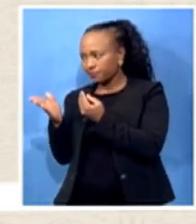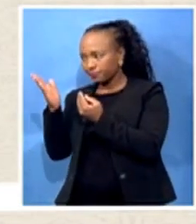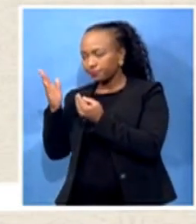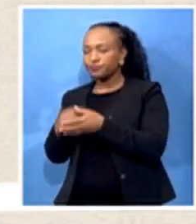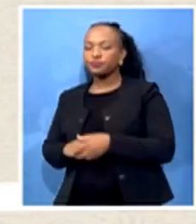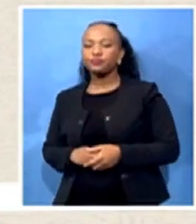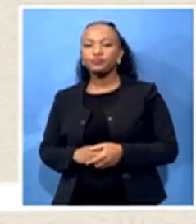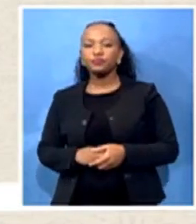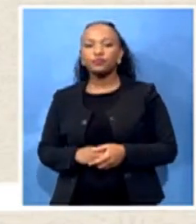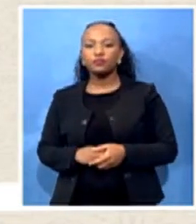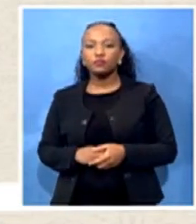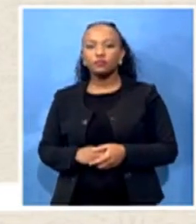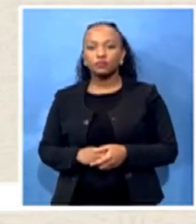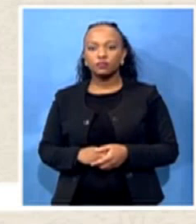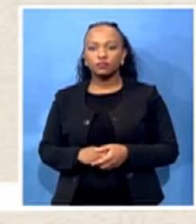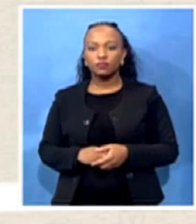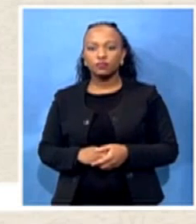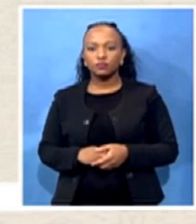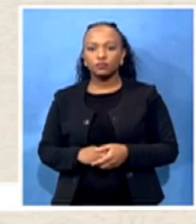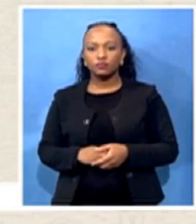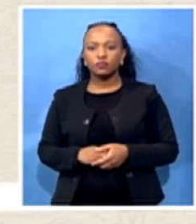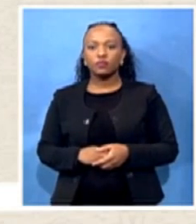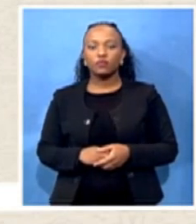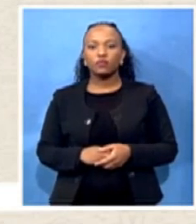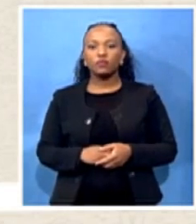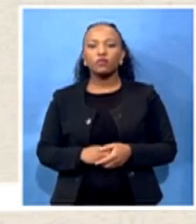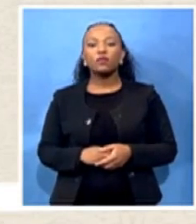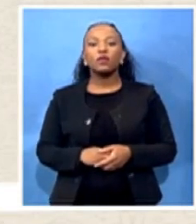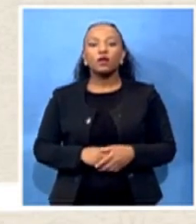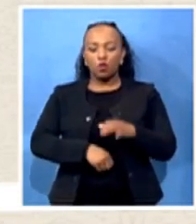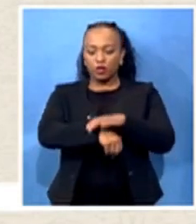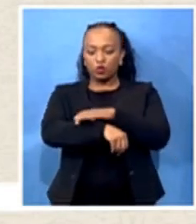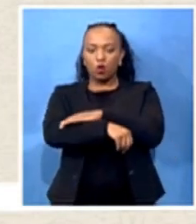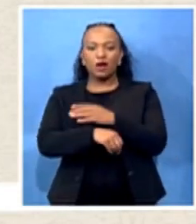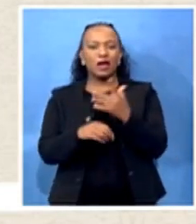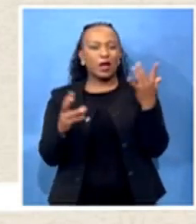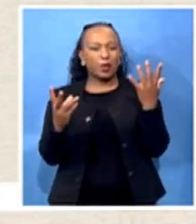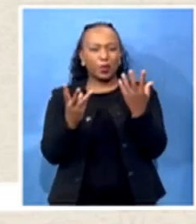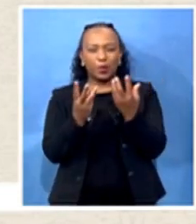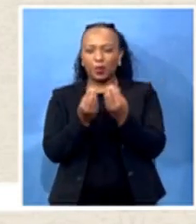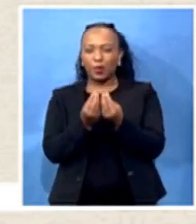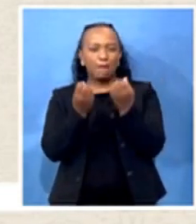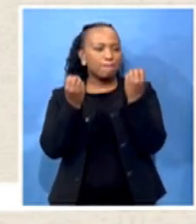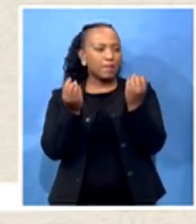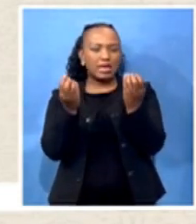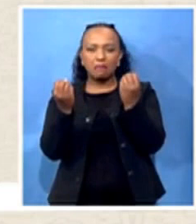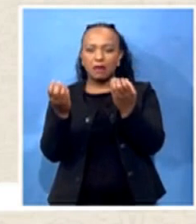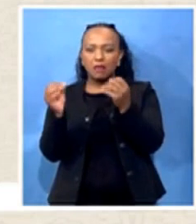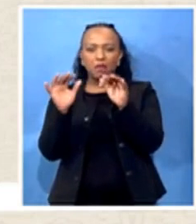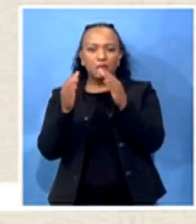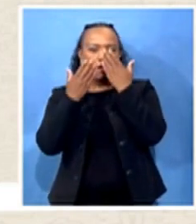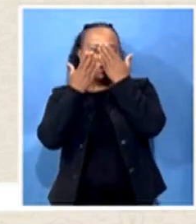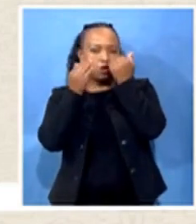concern that Xitsonga is one of the less represented languages in terms of media, whether it be